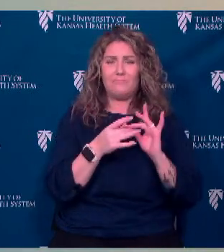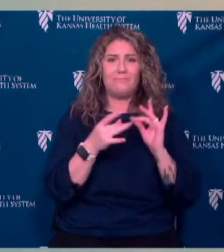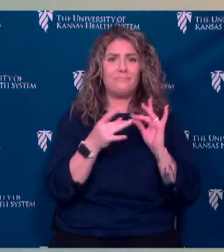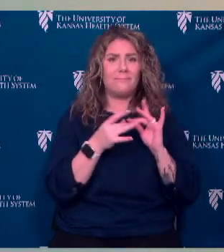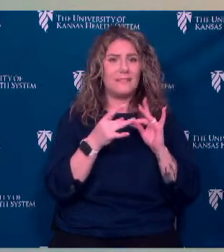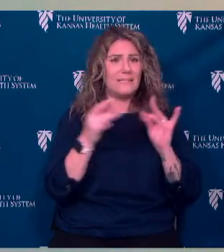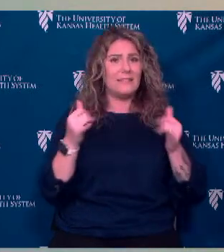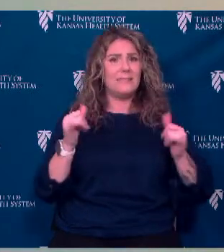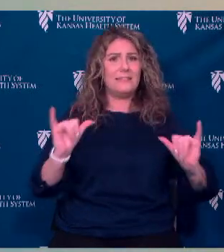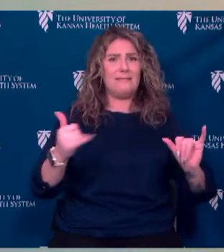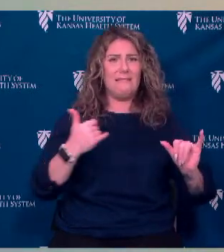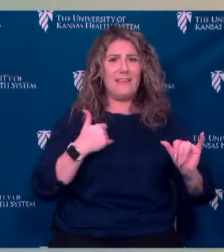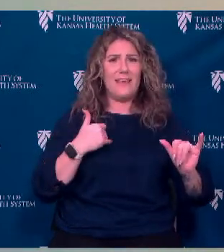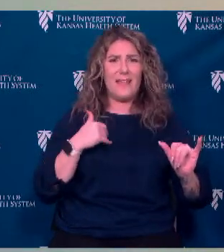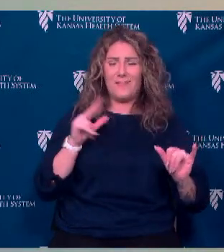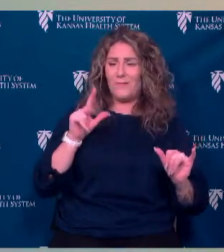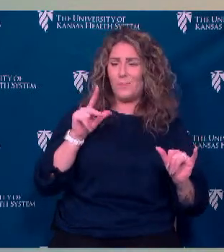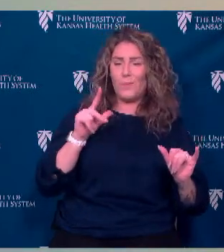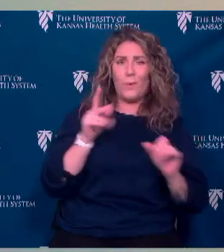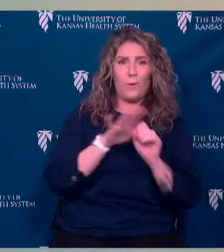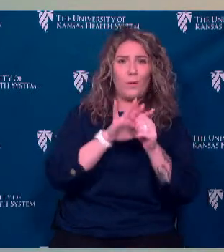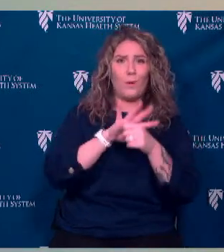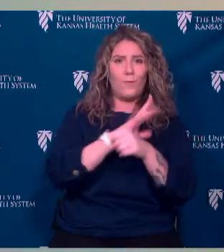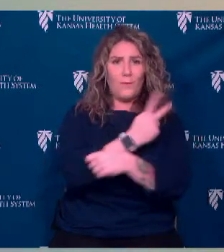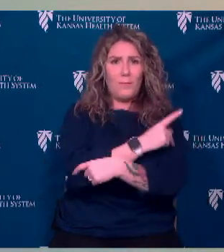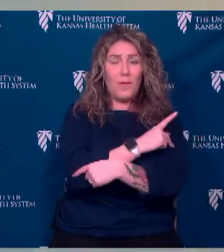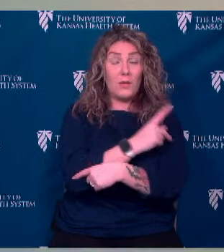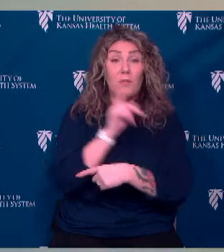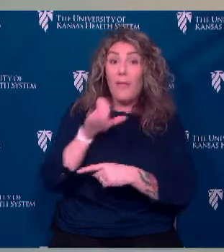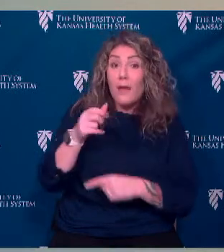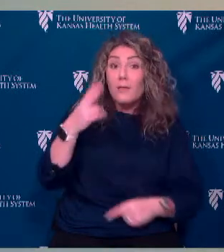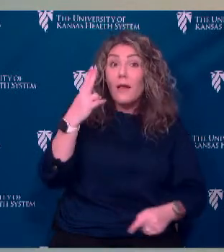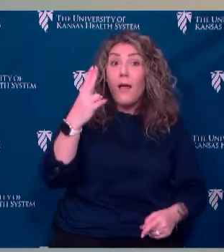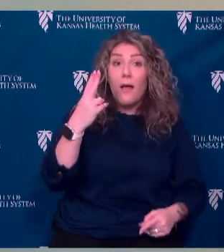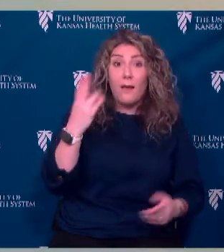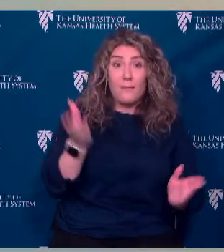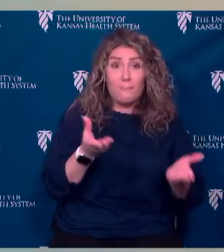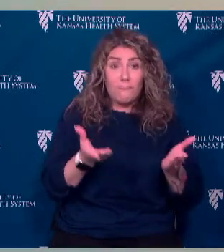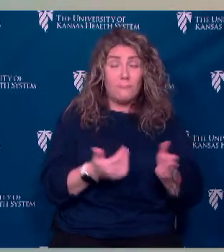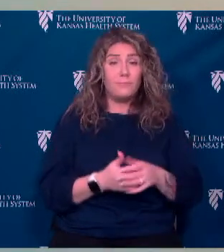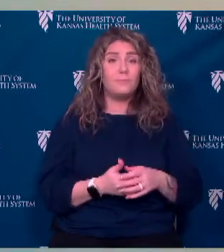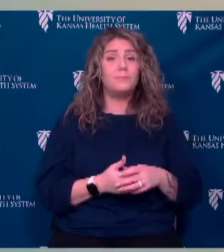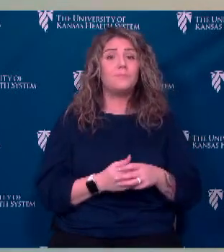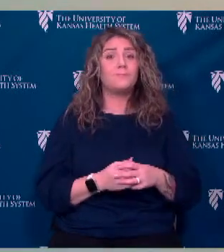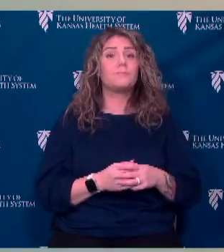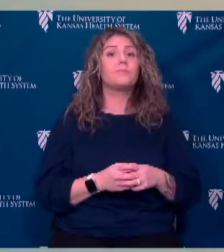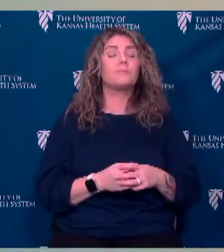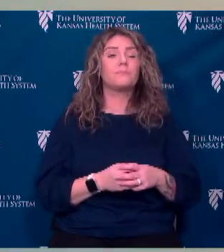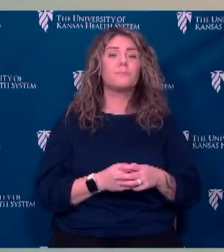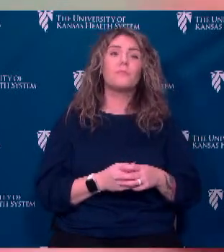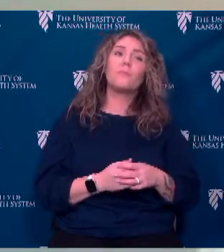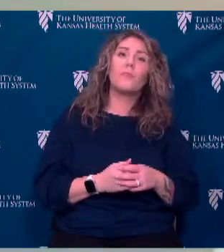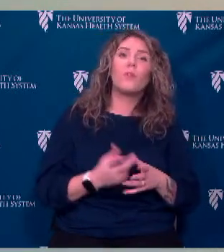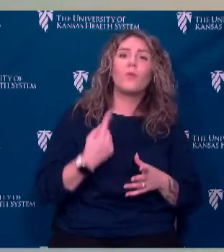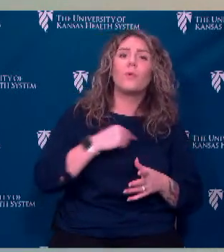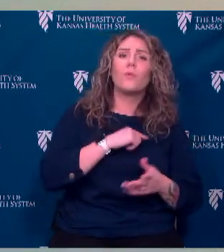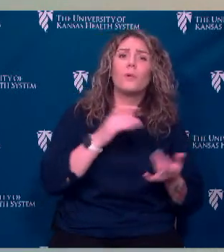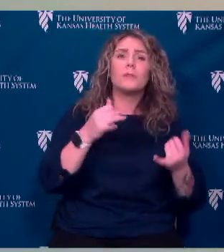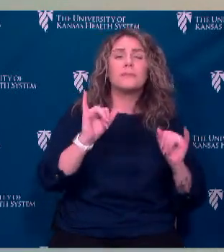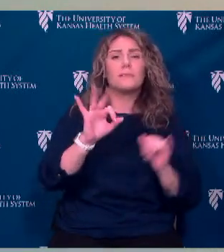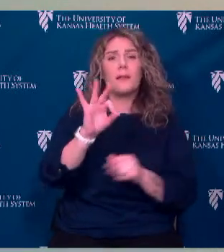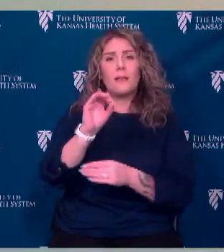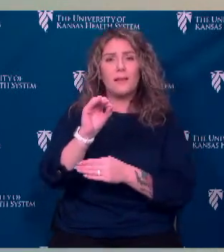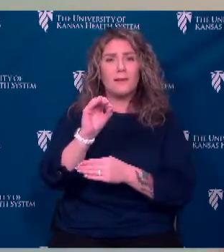still have 23 COVID patients, which is high for us. So we're still at